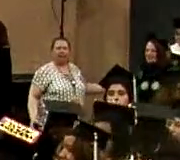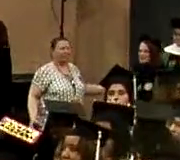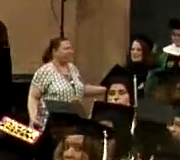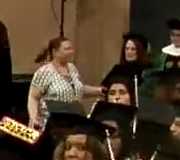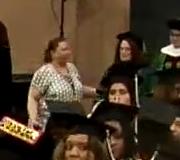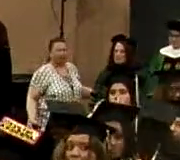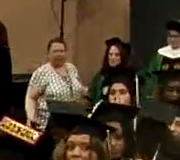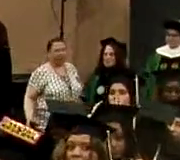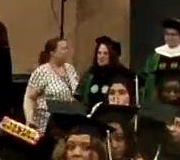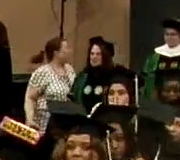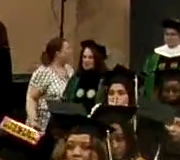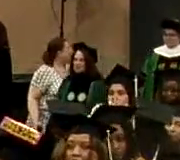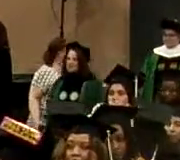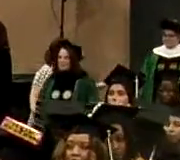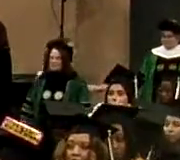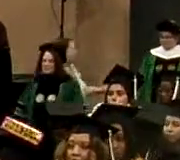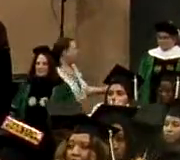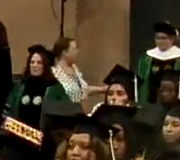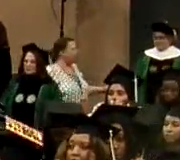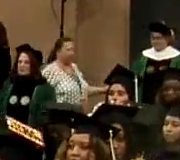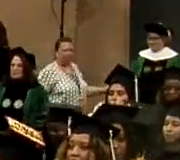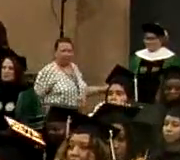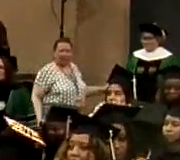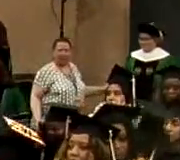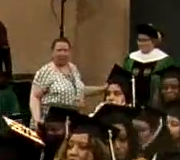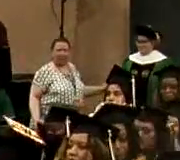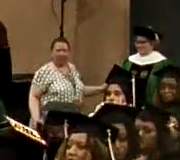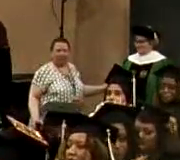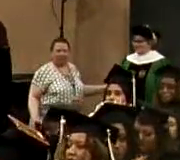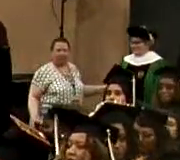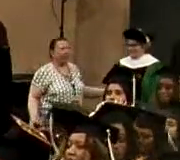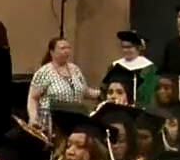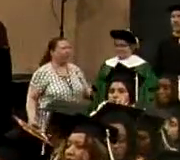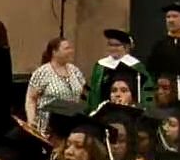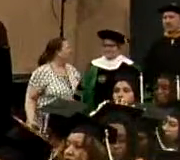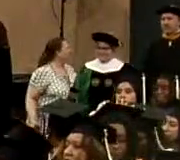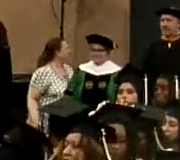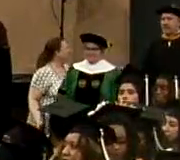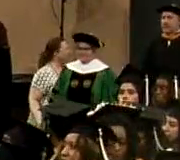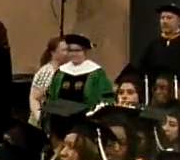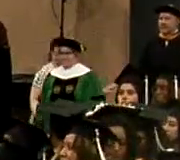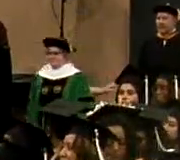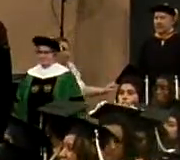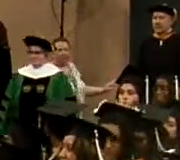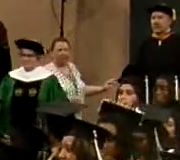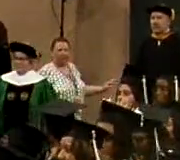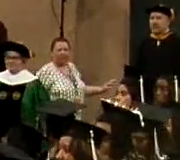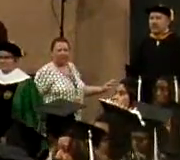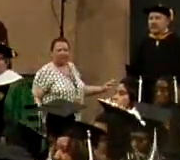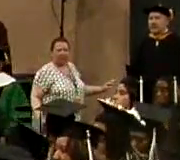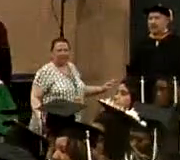Leading tonight is Christopher White, full professor in the College of Arts and Sciences.